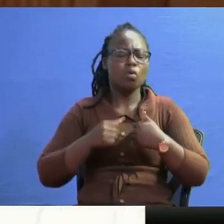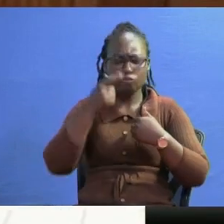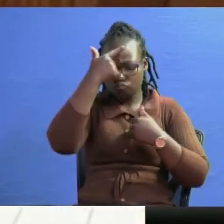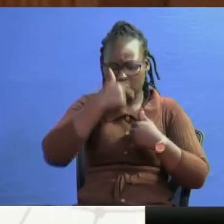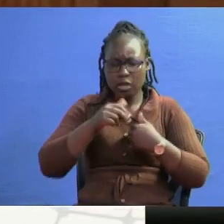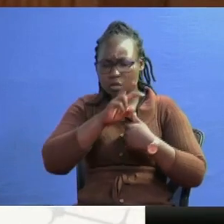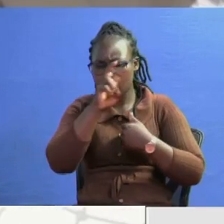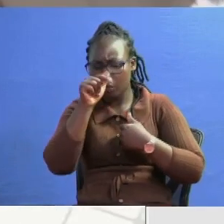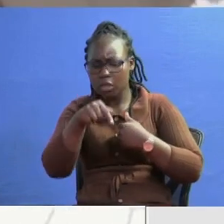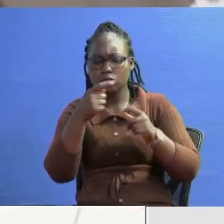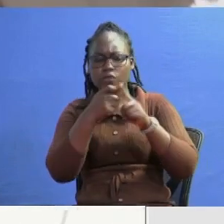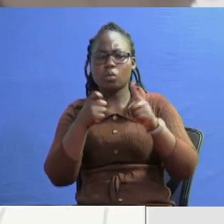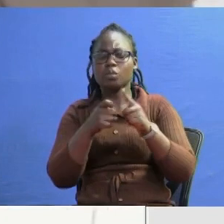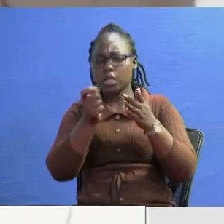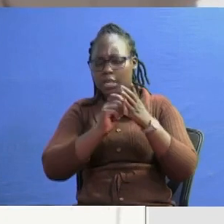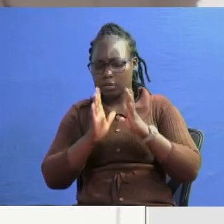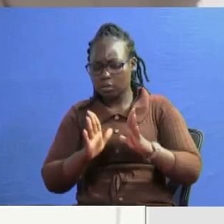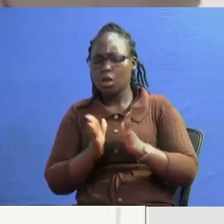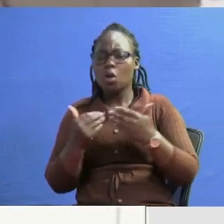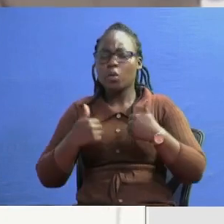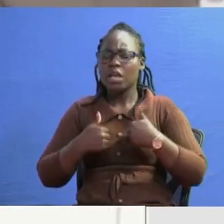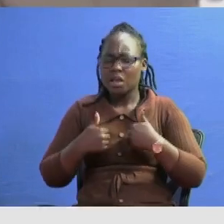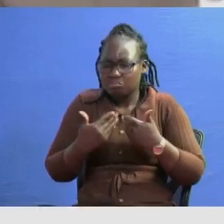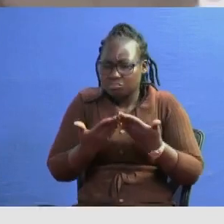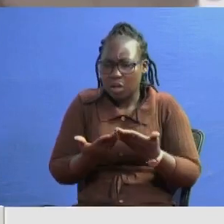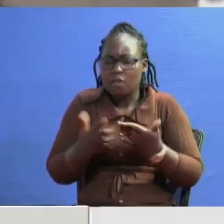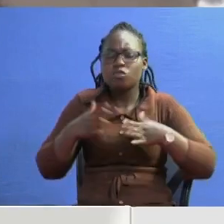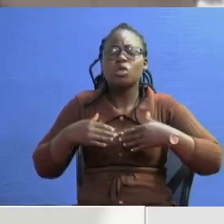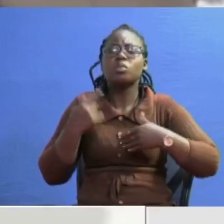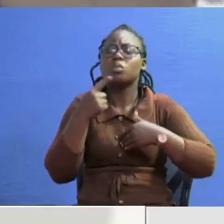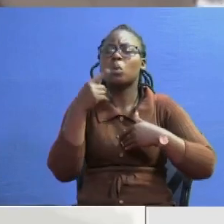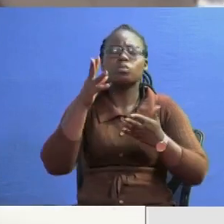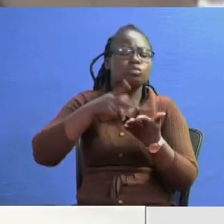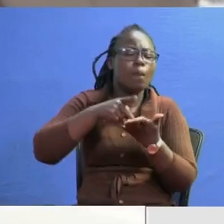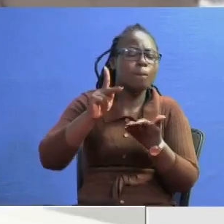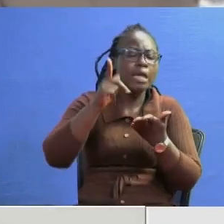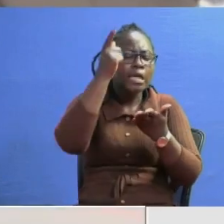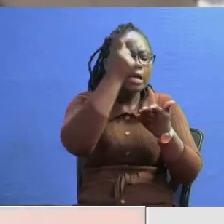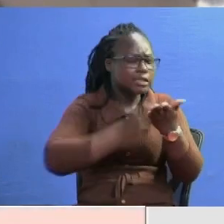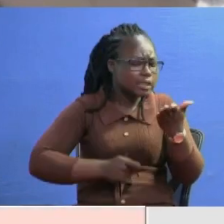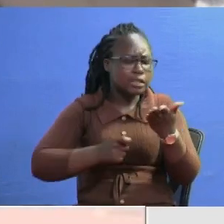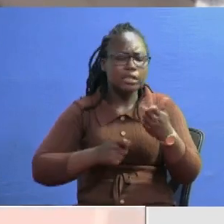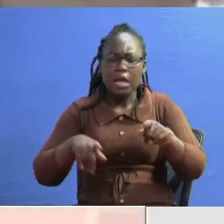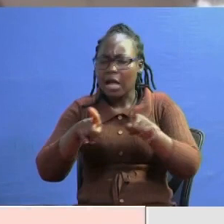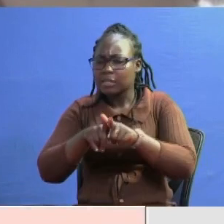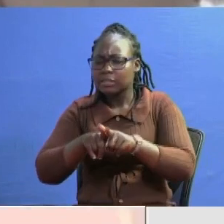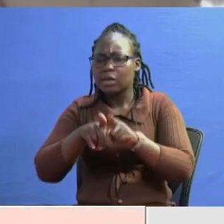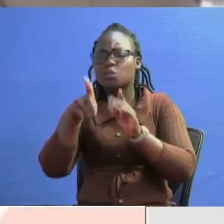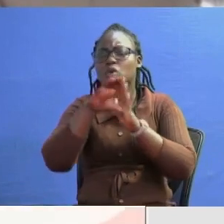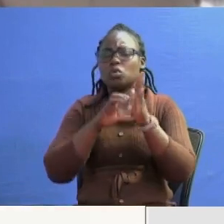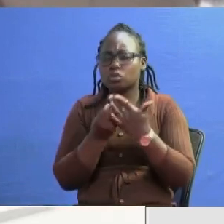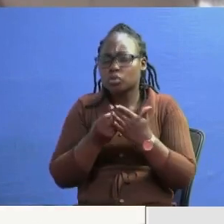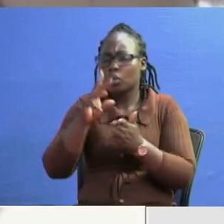the executive. Their constituents, their people also pay taxes, just like the constituents,